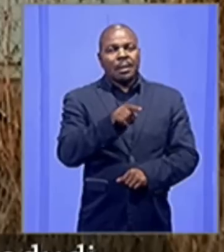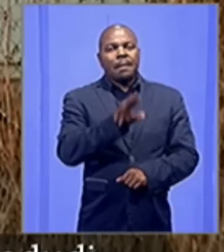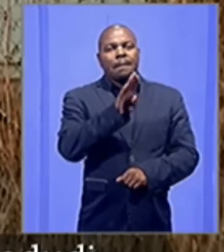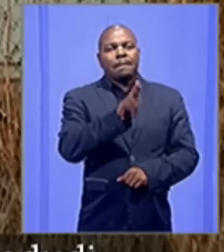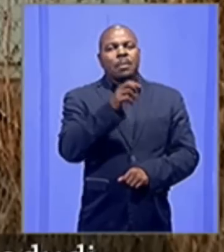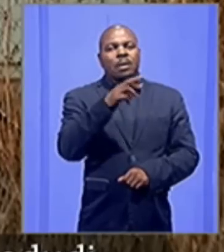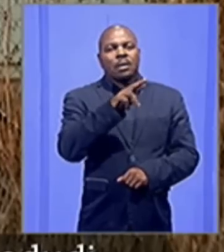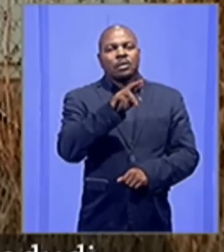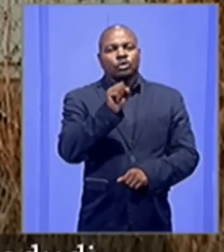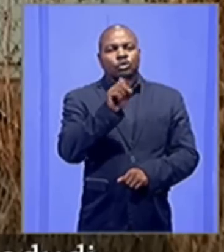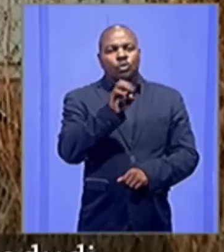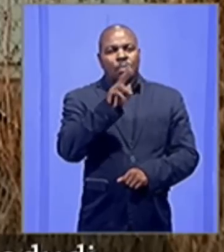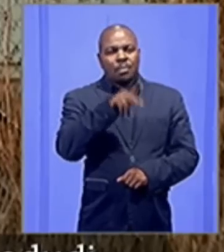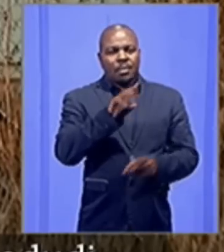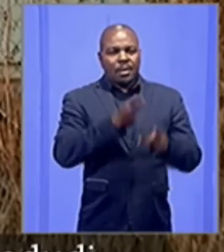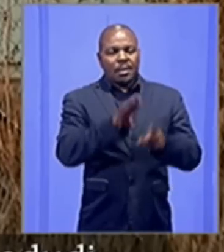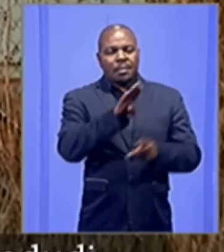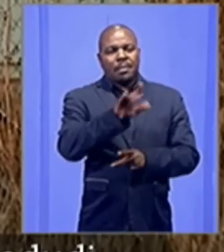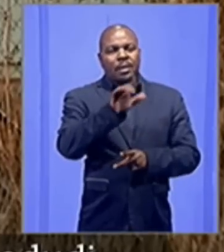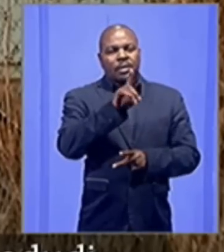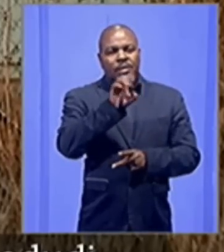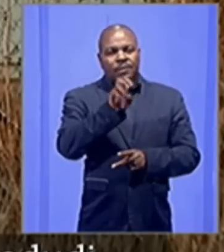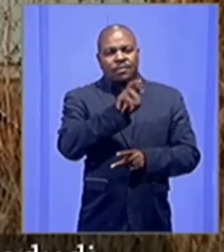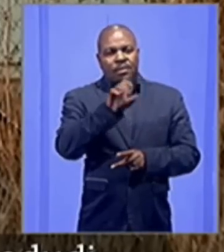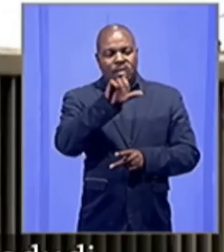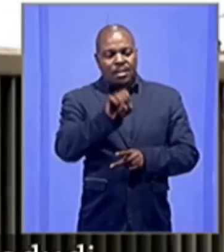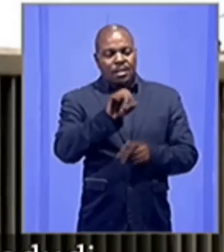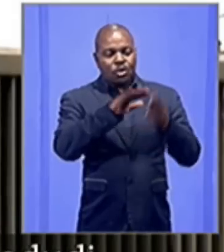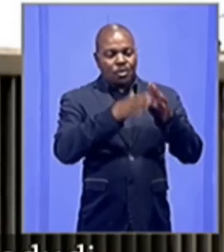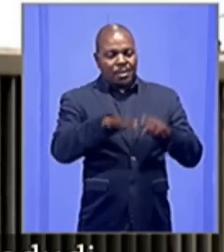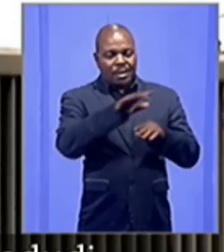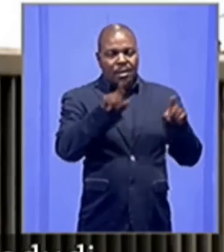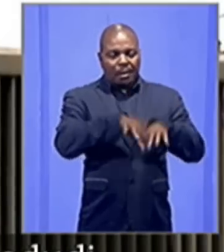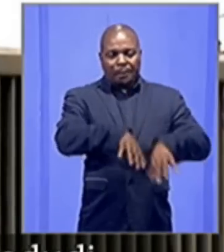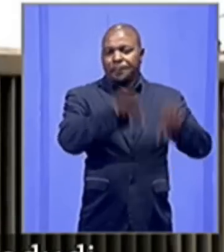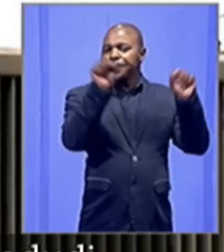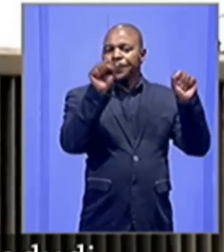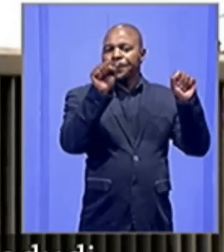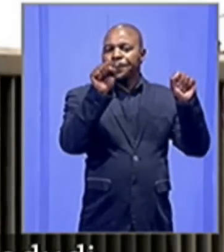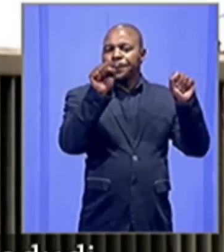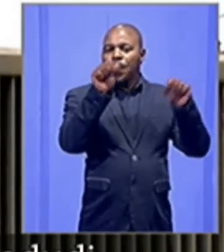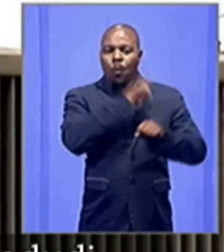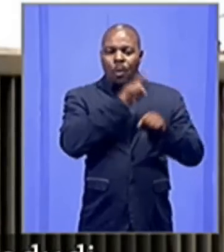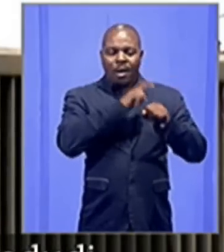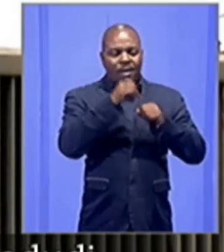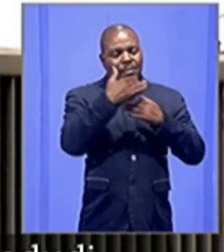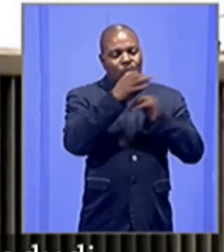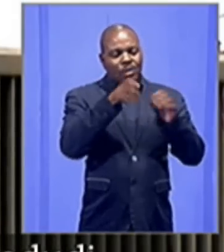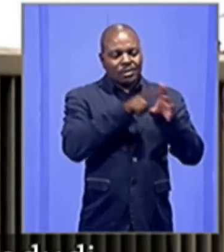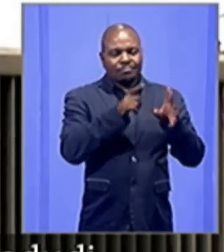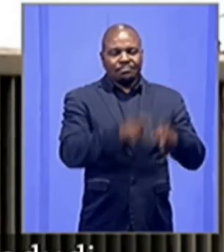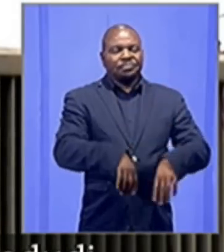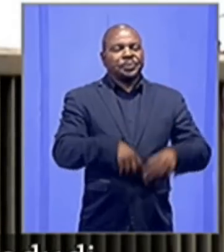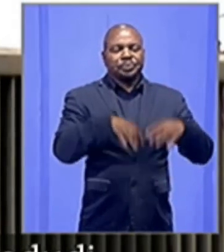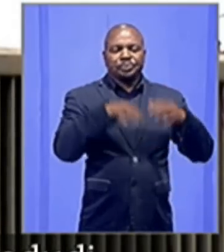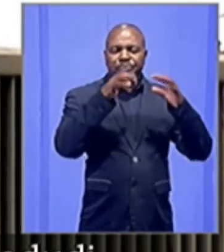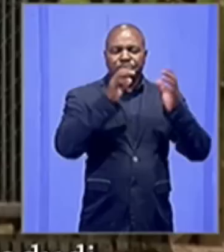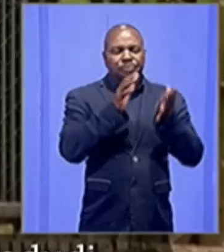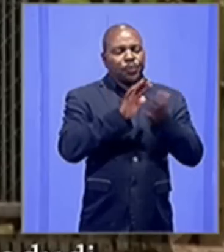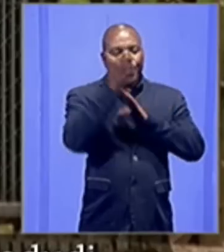Bergersdorp le Bladenville ba magareng ga bao ba lego leswiswing ka lebaka la go swaga seteiše se senyane sa go